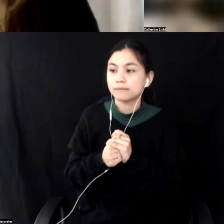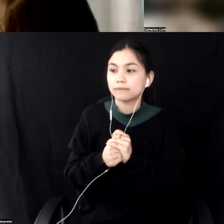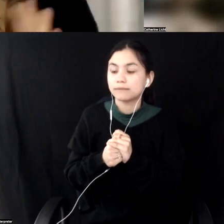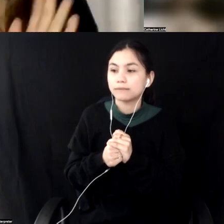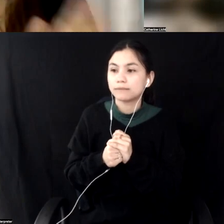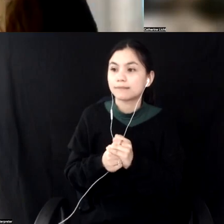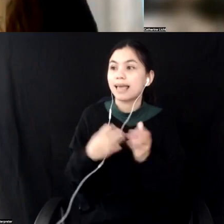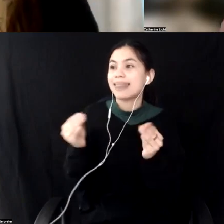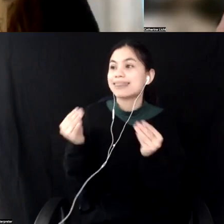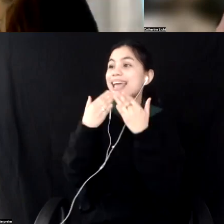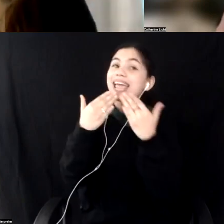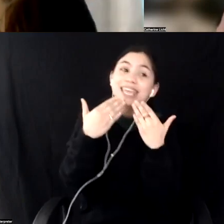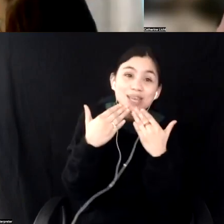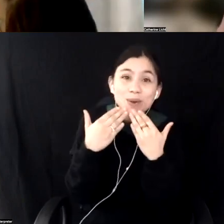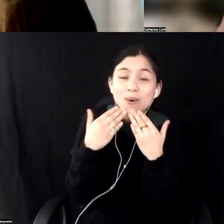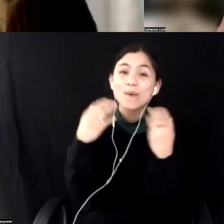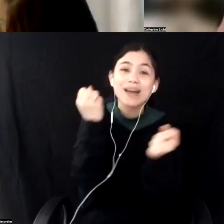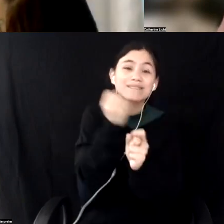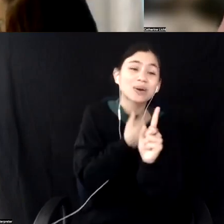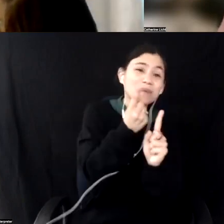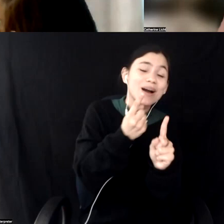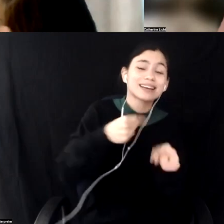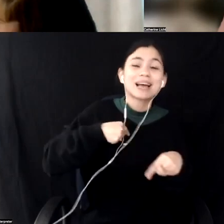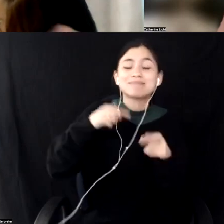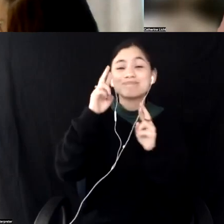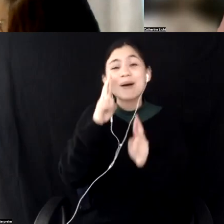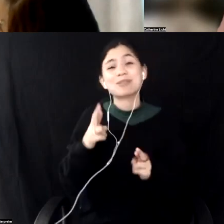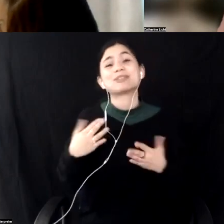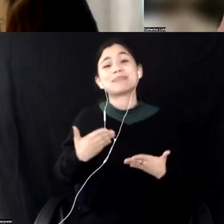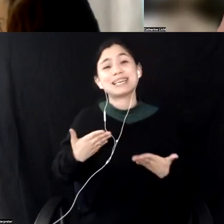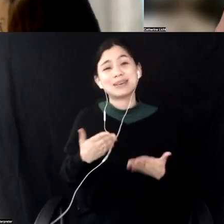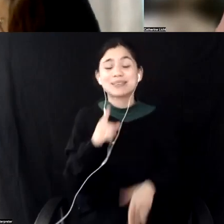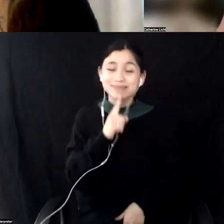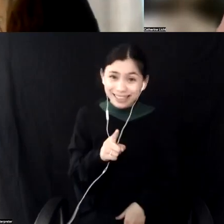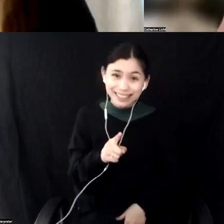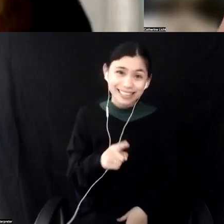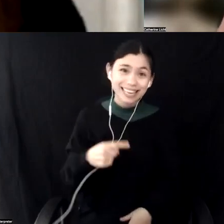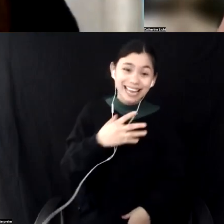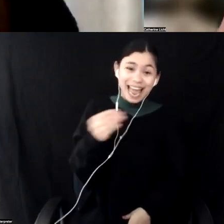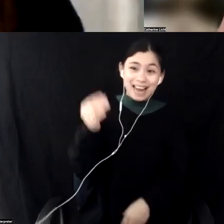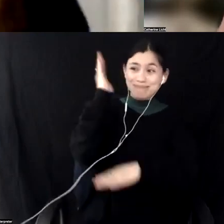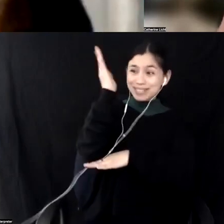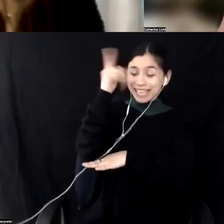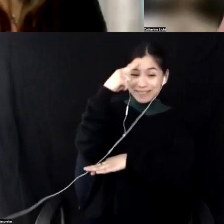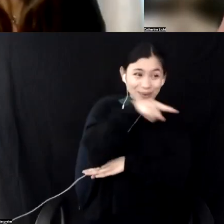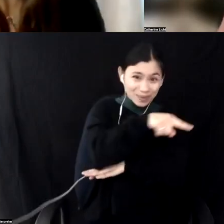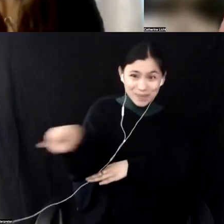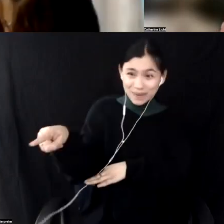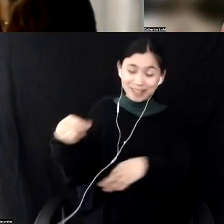And thank you, everyone. Such an honor to be here presenting for you all.